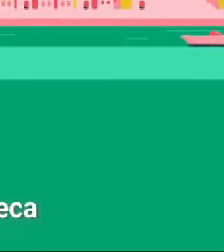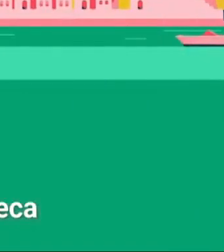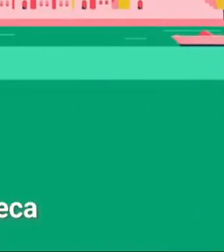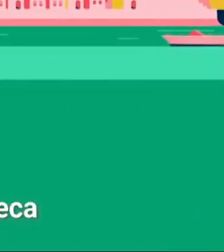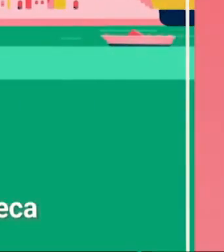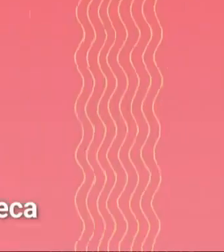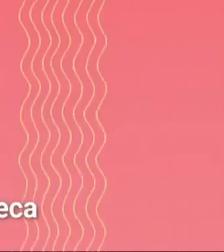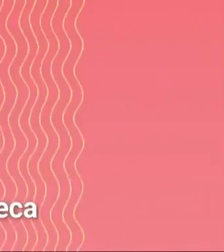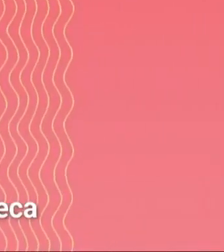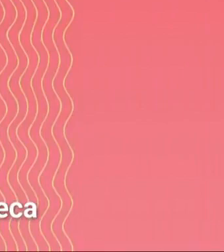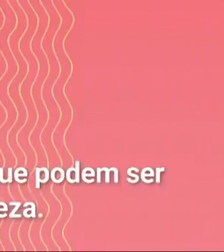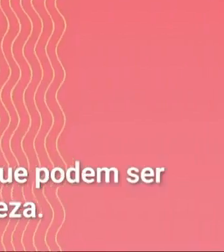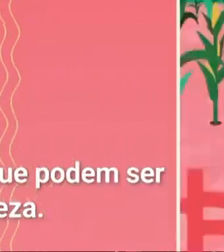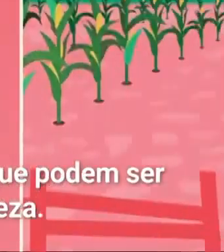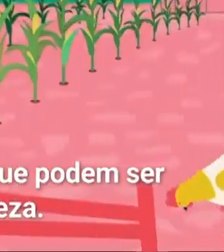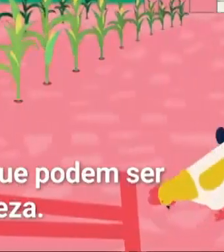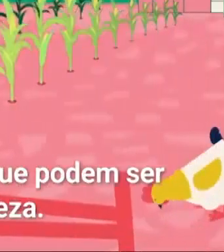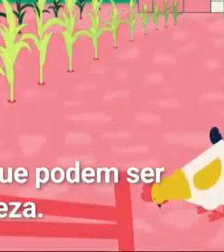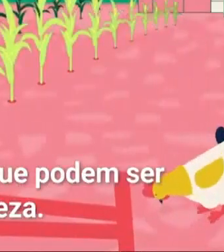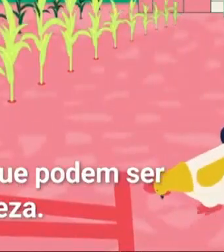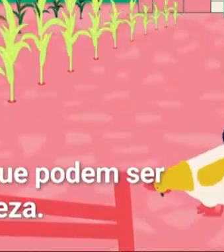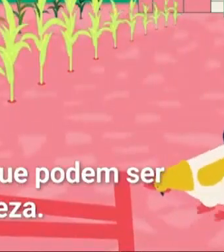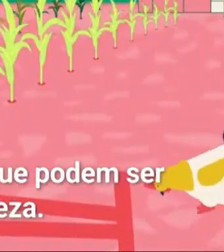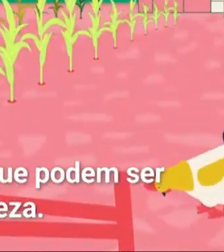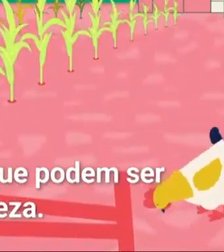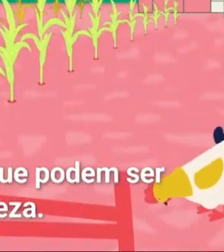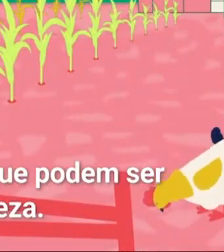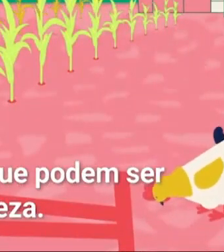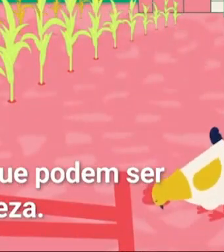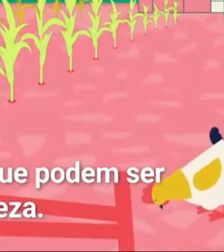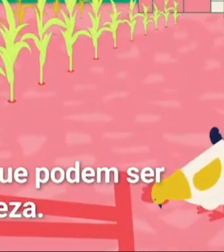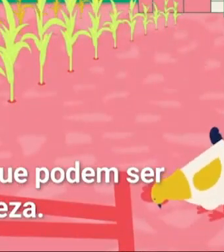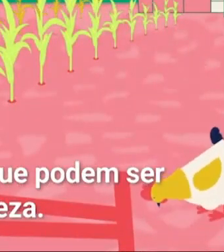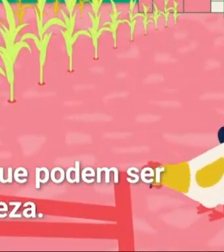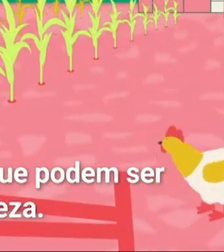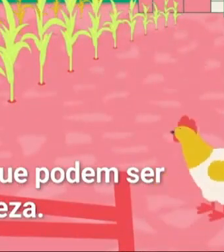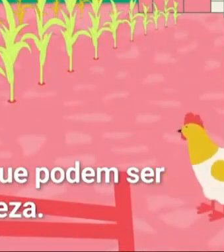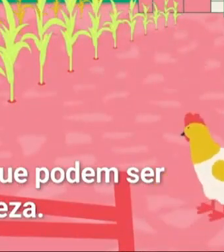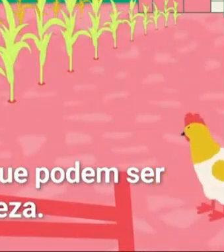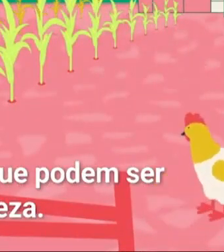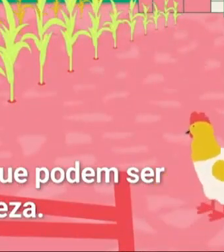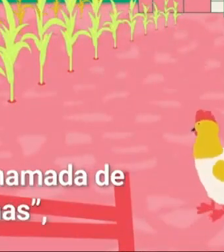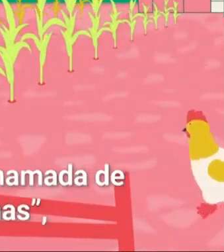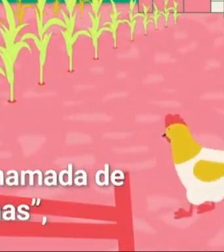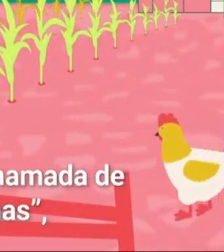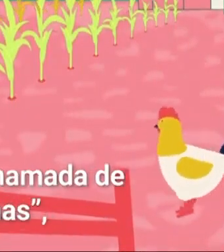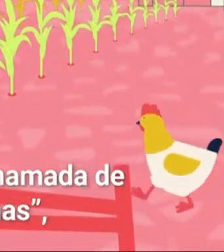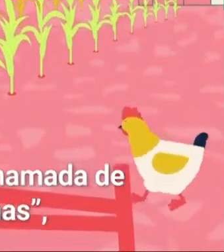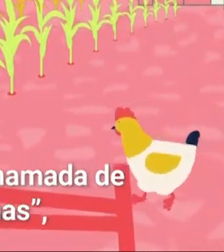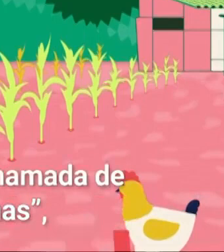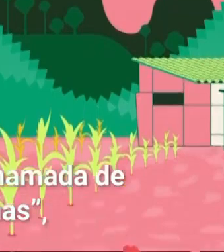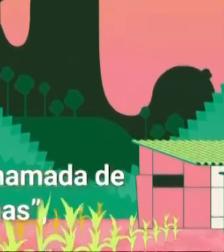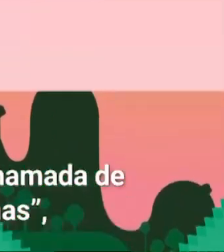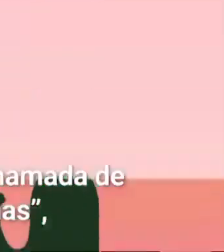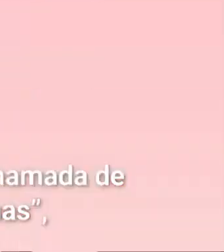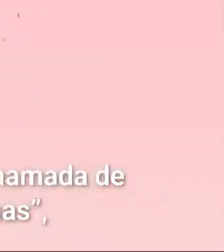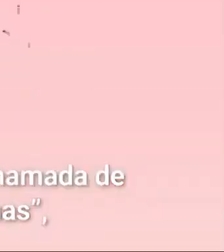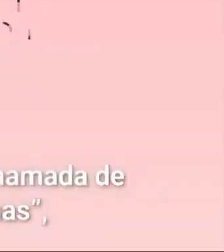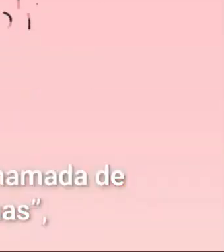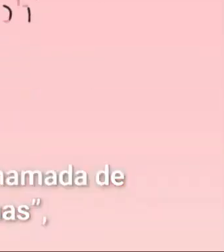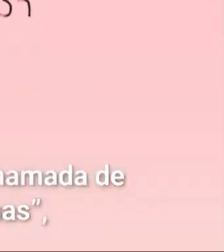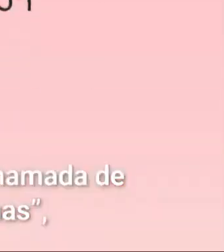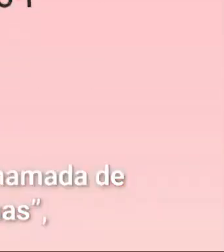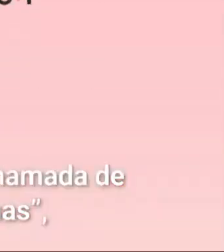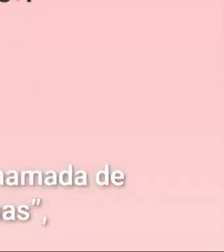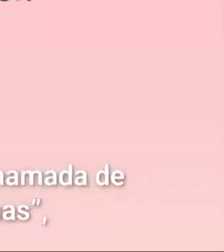Coastal erosion, heat waves and drought are just some of the climate impacts that can be tackled using nature. This nature-based approach is